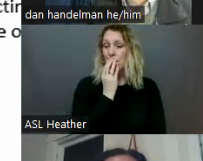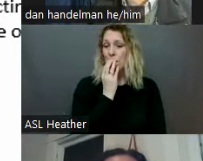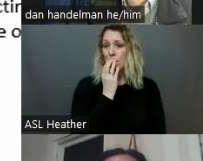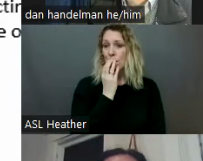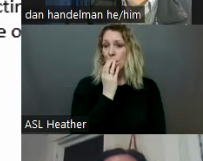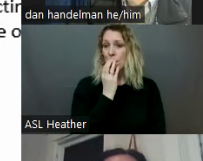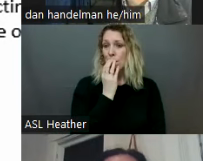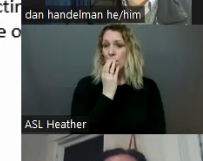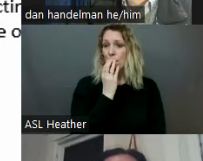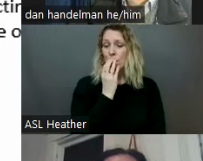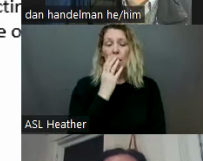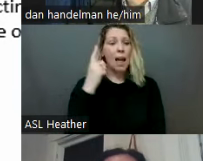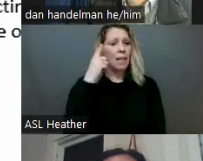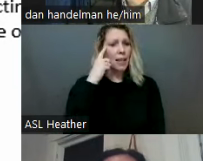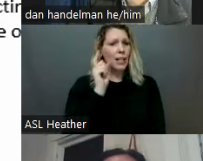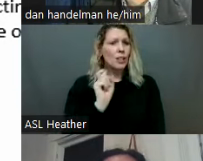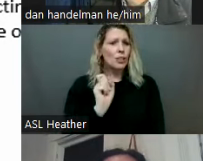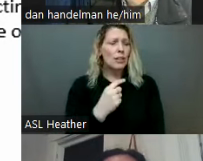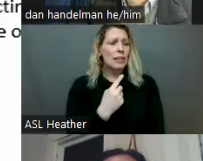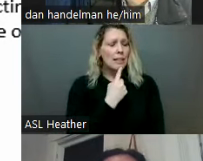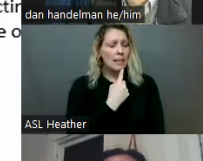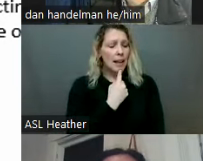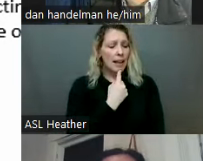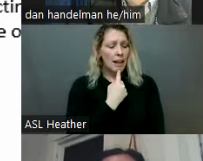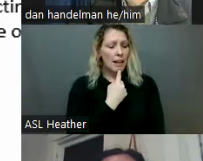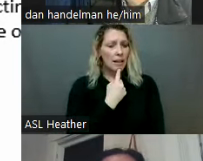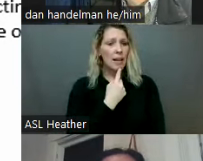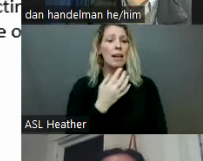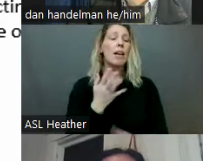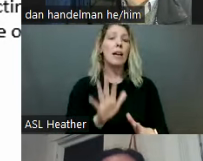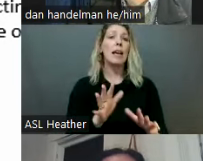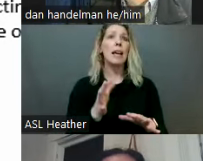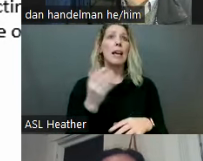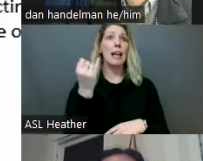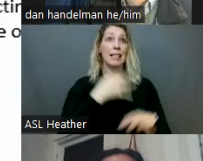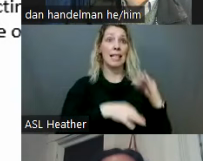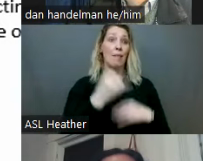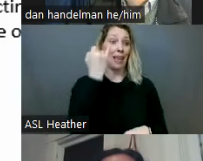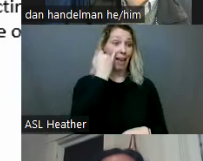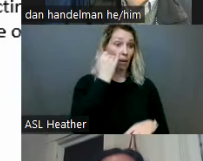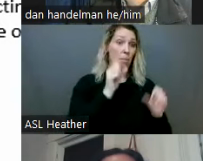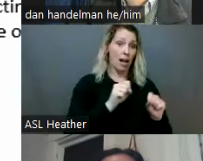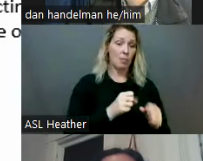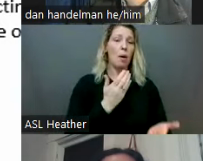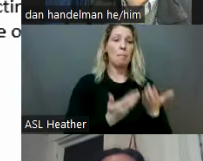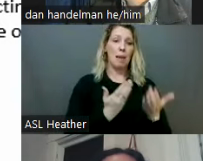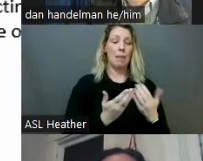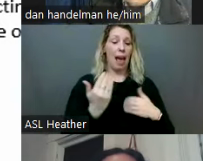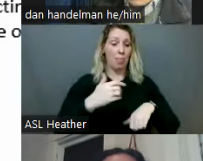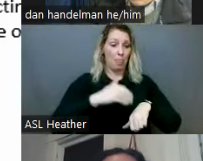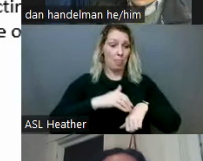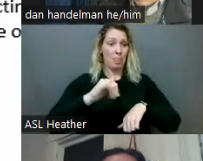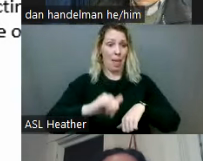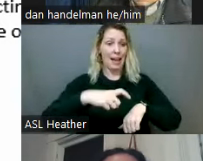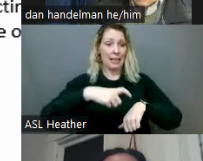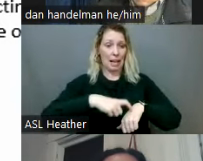I think it should say, instead of if possible, maybe at that point, another